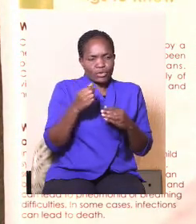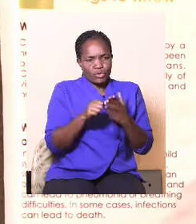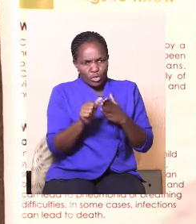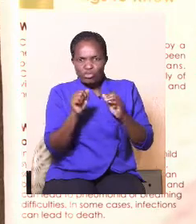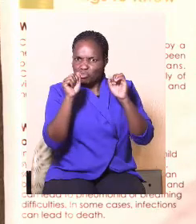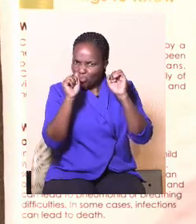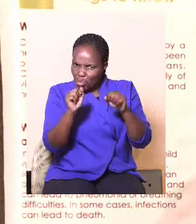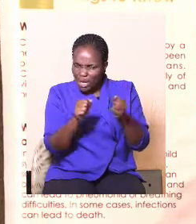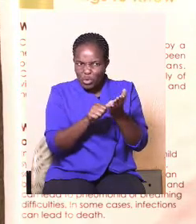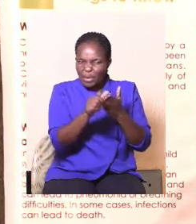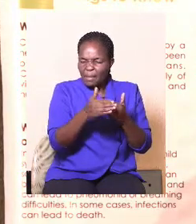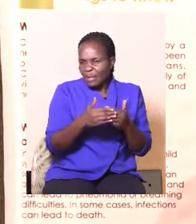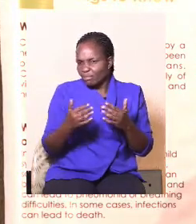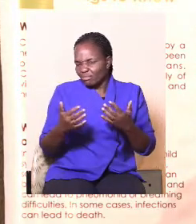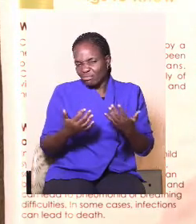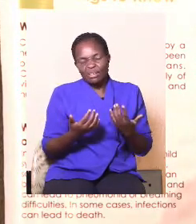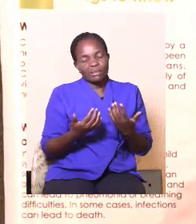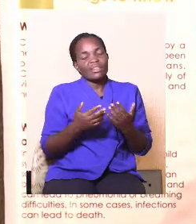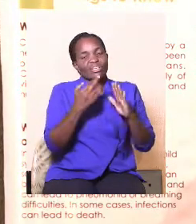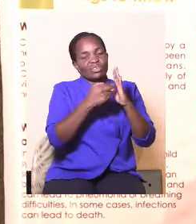have rolled out all kinds of schemes